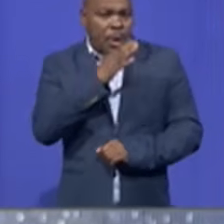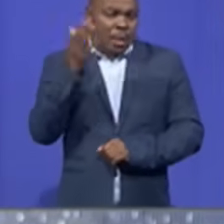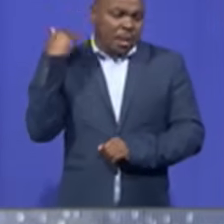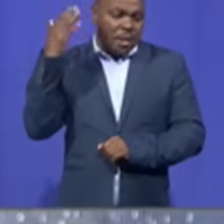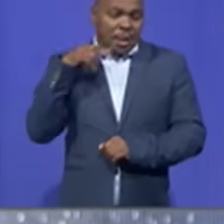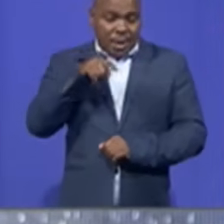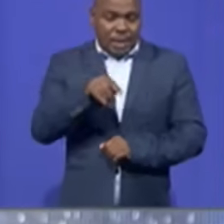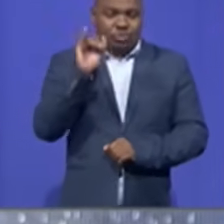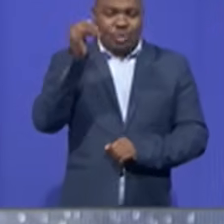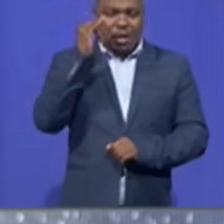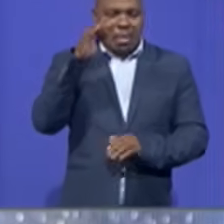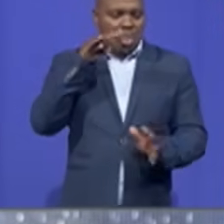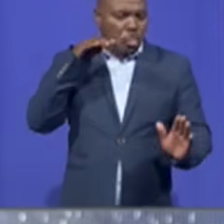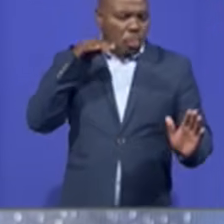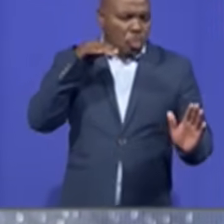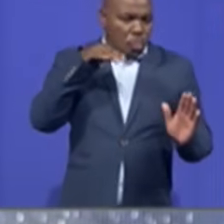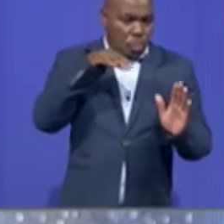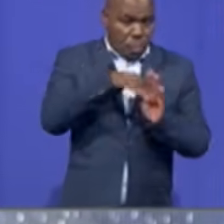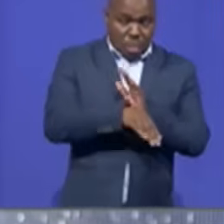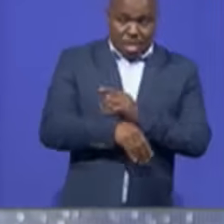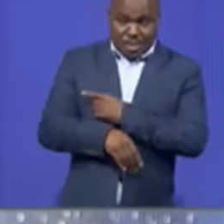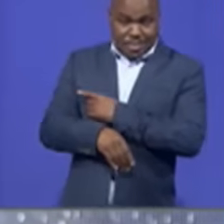to the ground